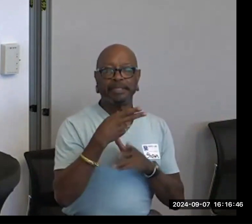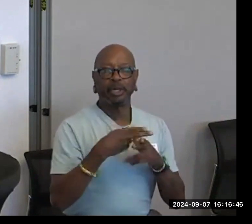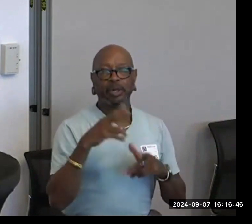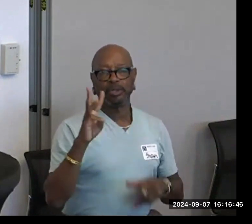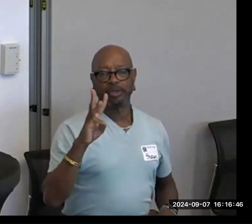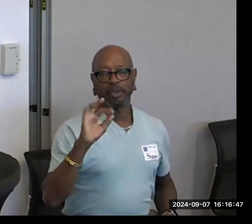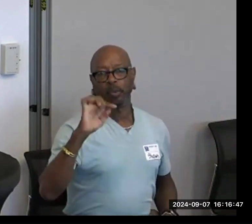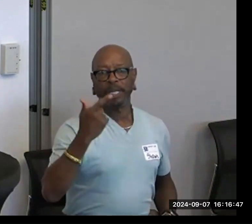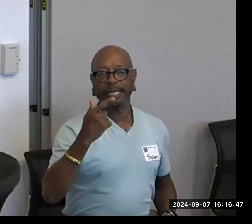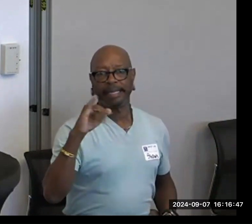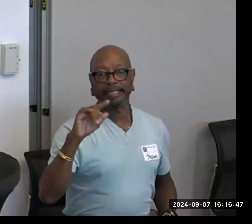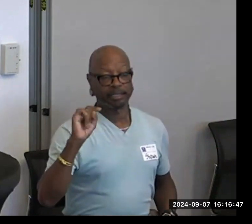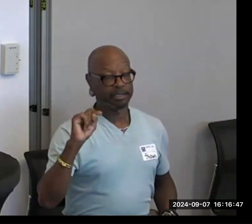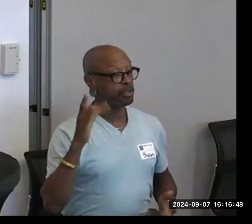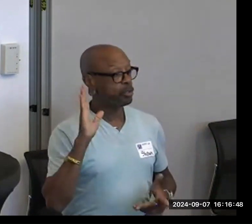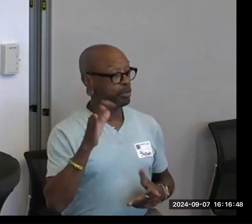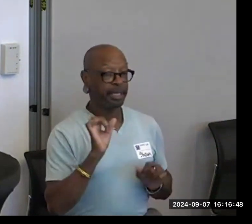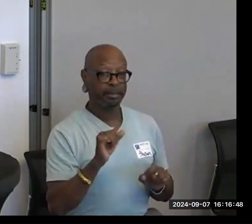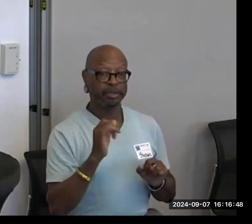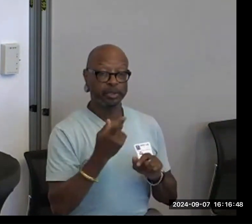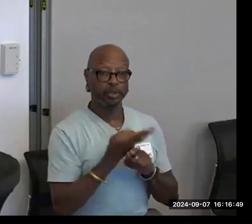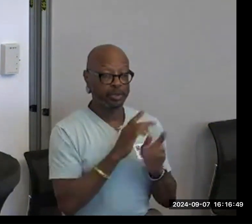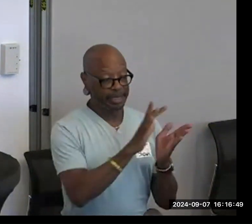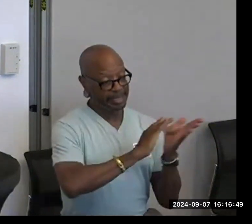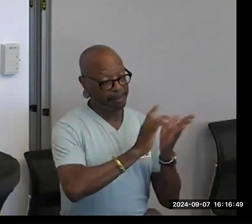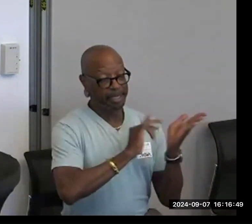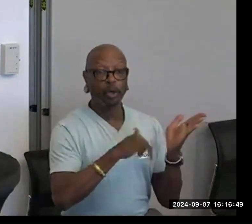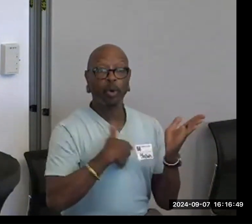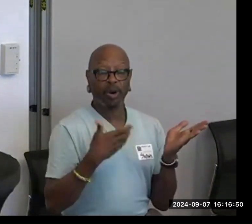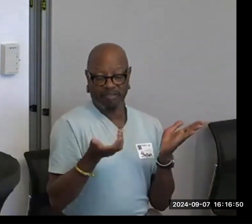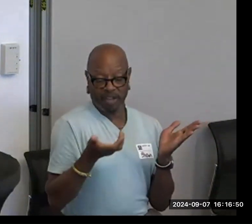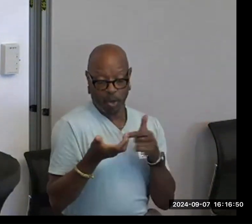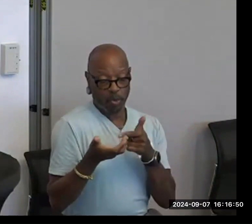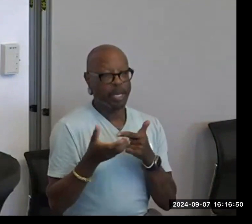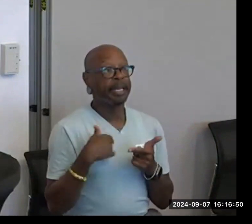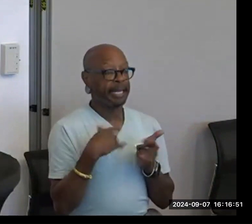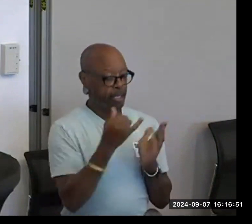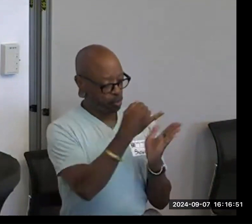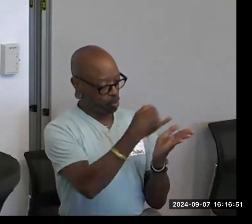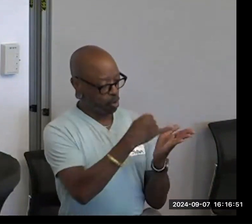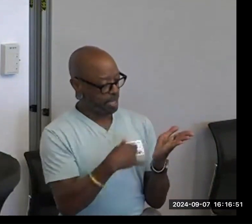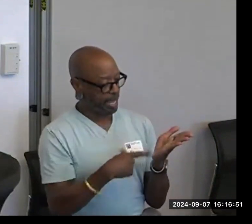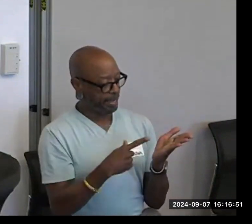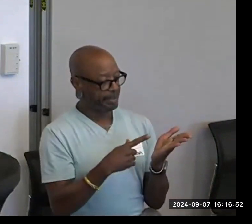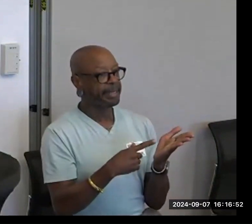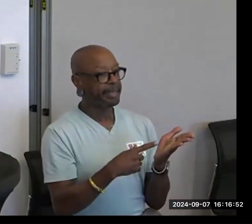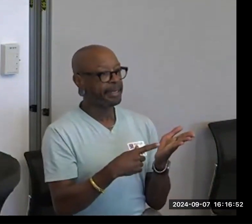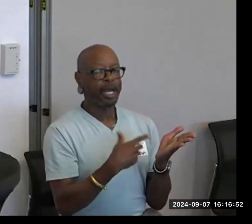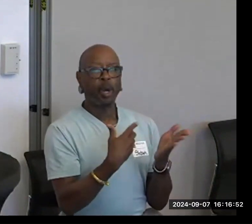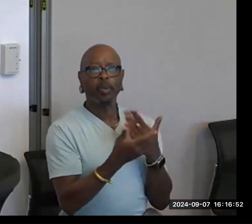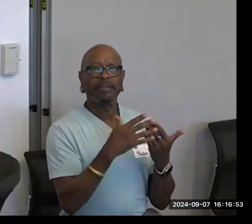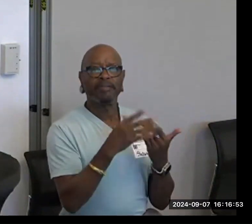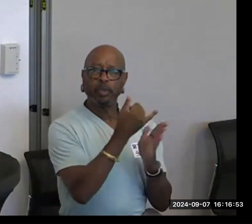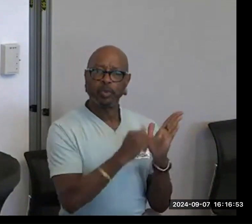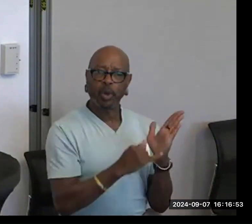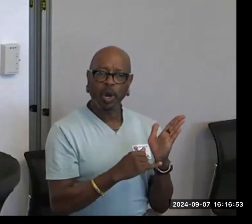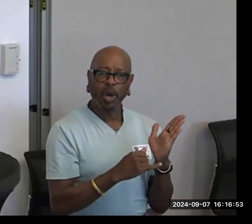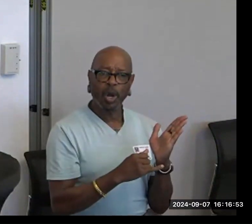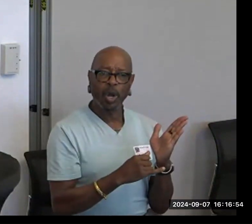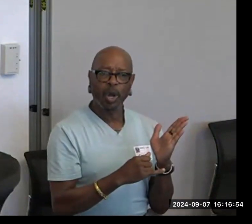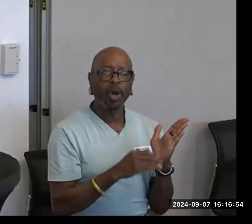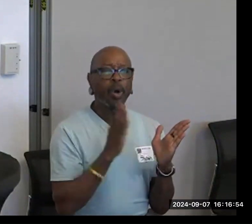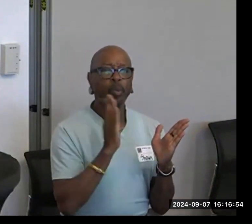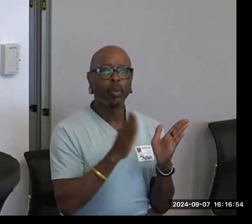a tablet or a phone and draw on that surface, on that screen, and whatever you draw on that screen is